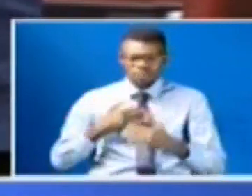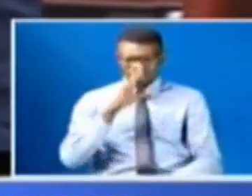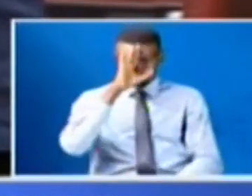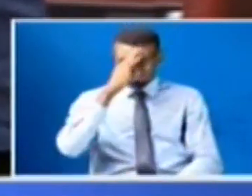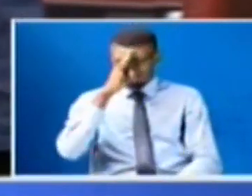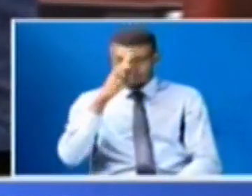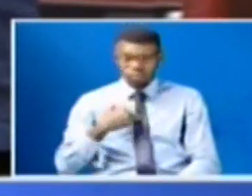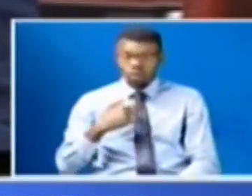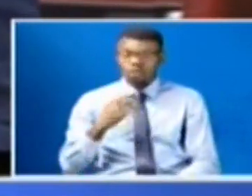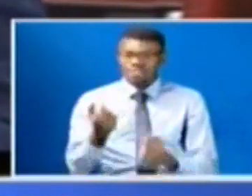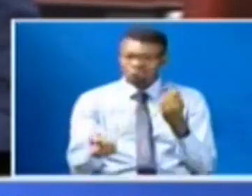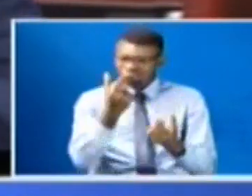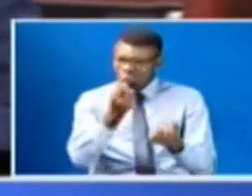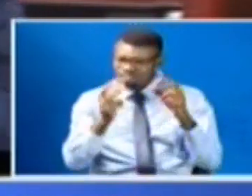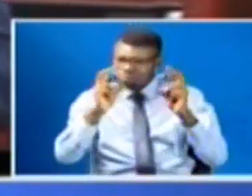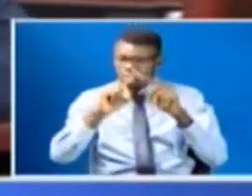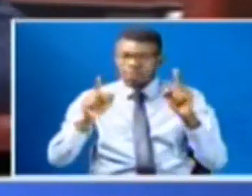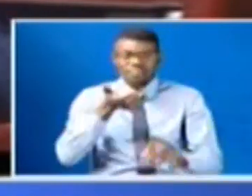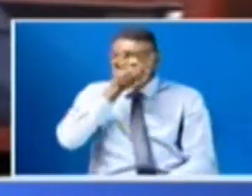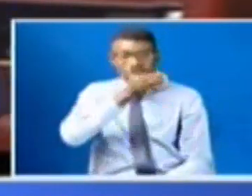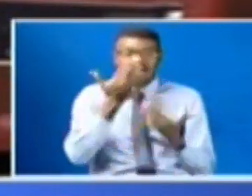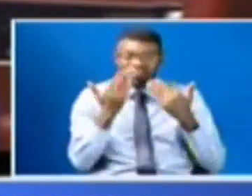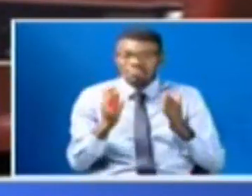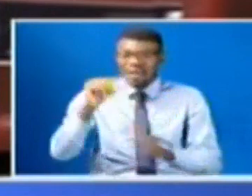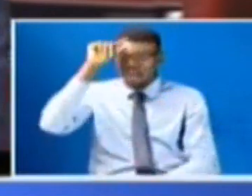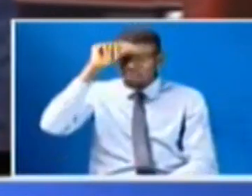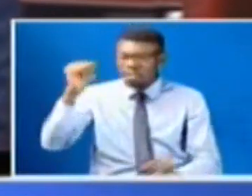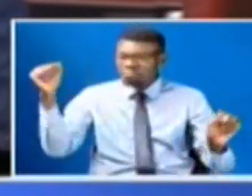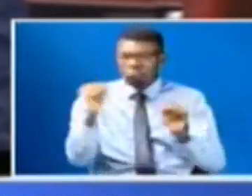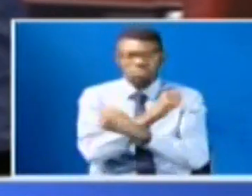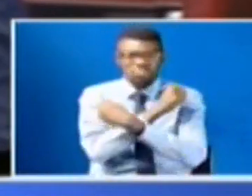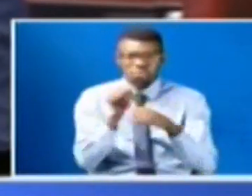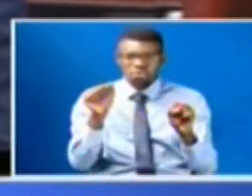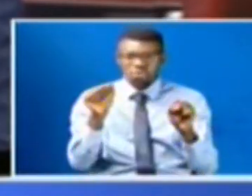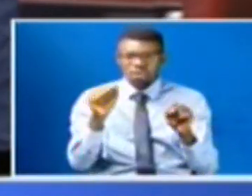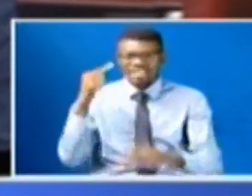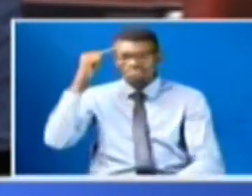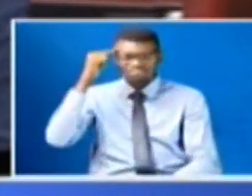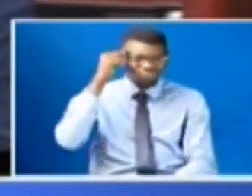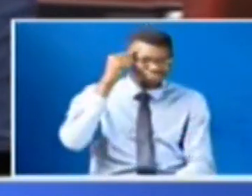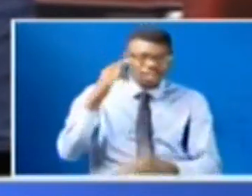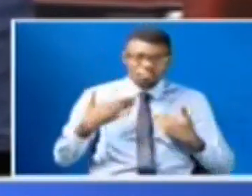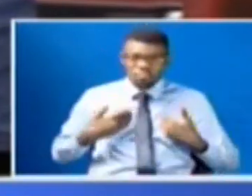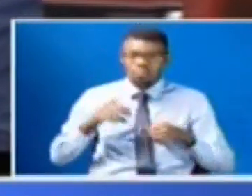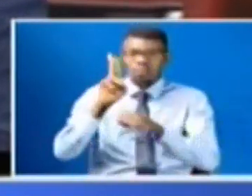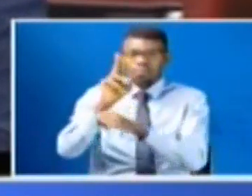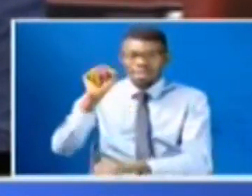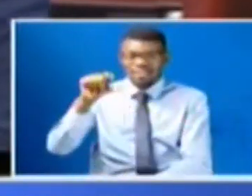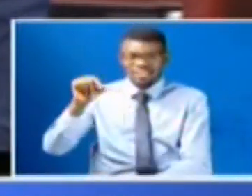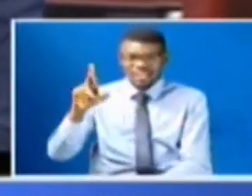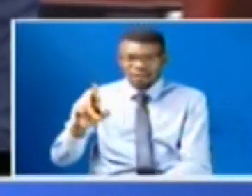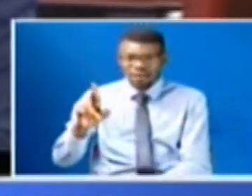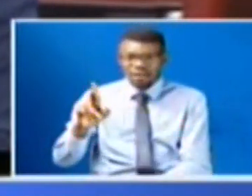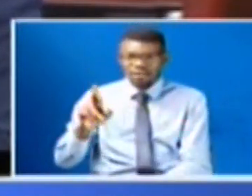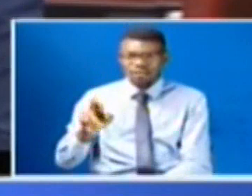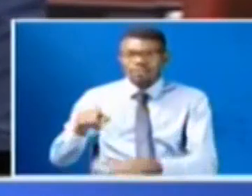which were raised, but they were ignored. So now the government cannot turn around, Mr. Speaker, and force people to use SGR to be